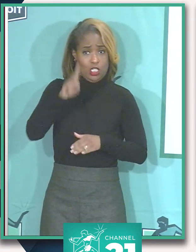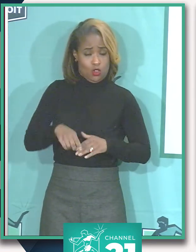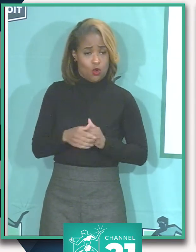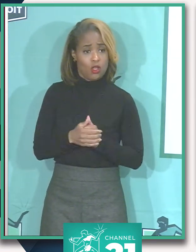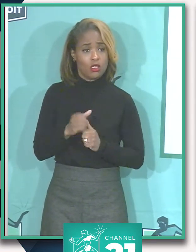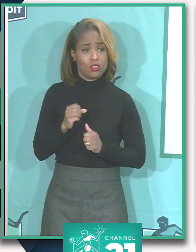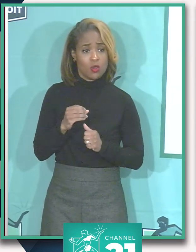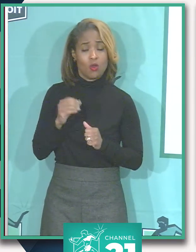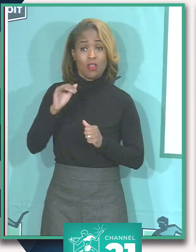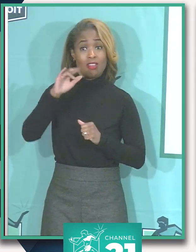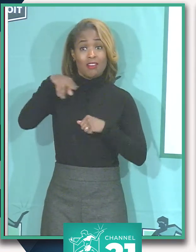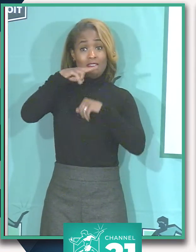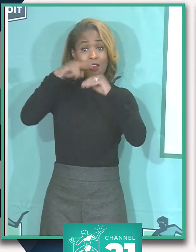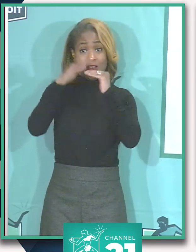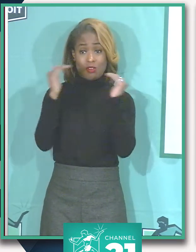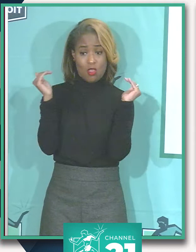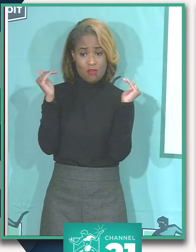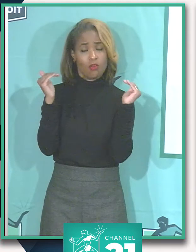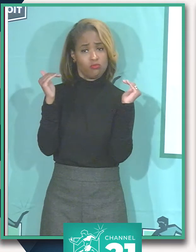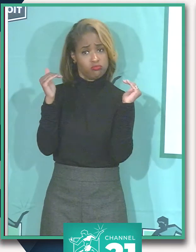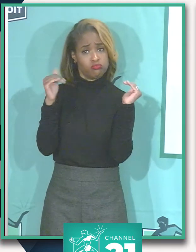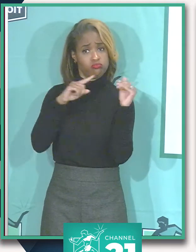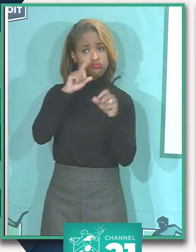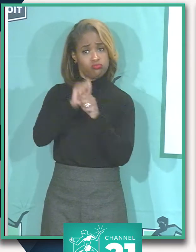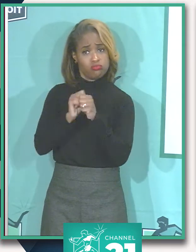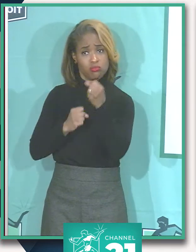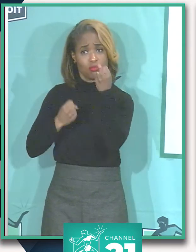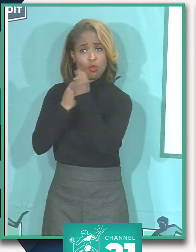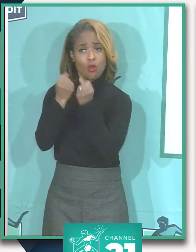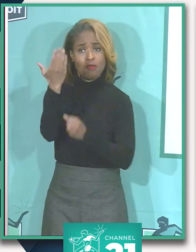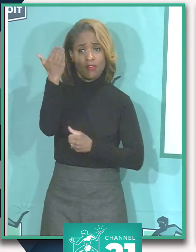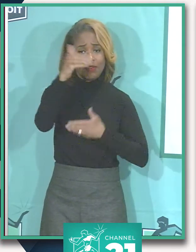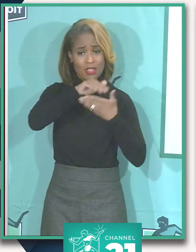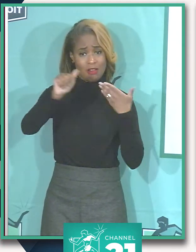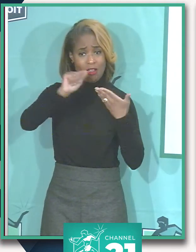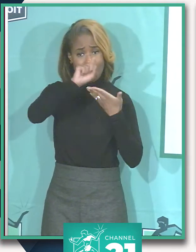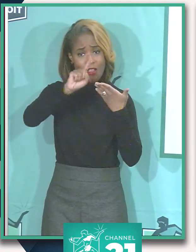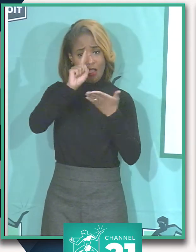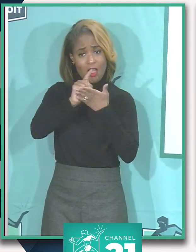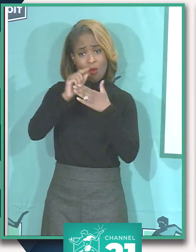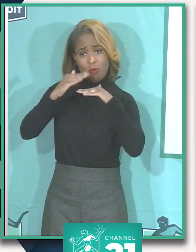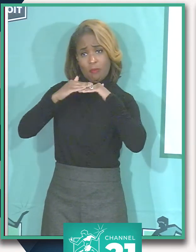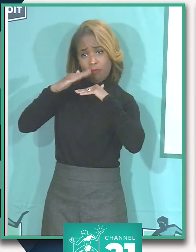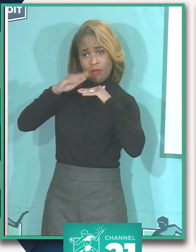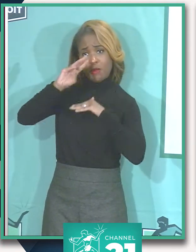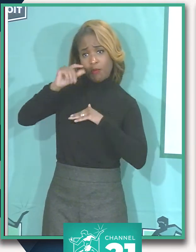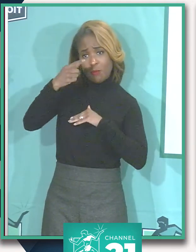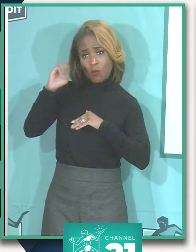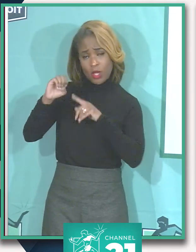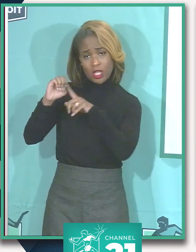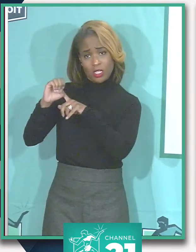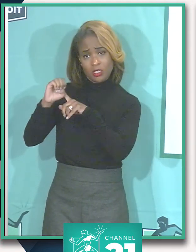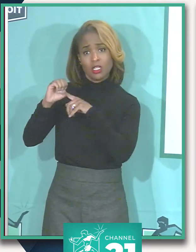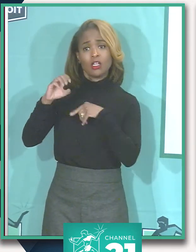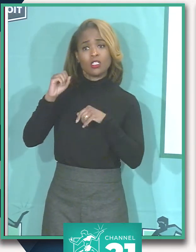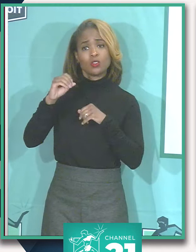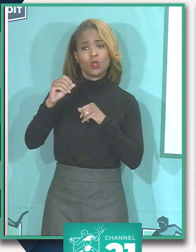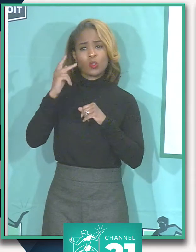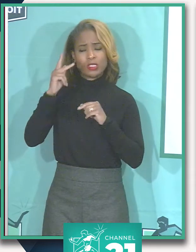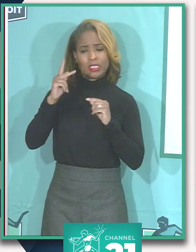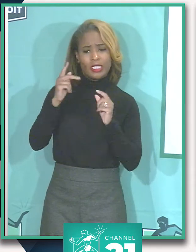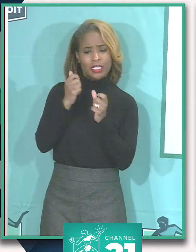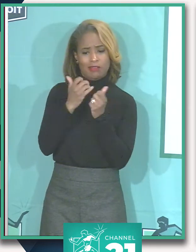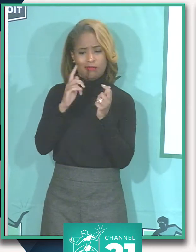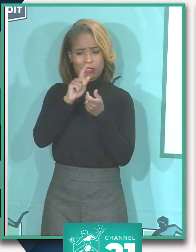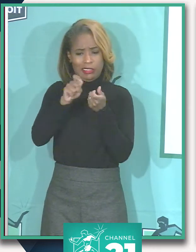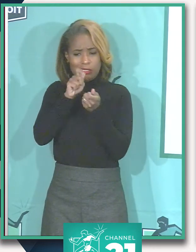At the national level, I do support the $15 an hour minimum wage. You look at the nuances of this.